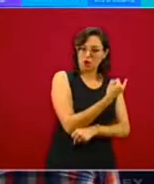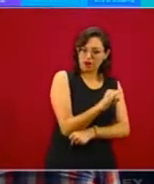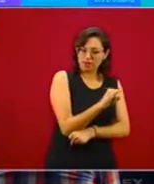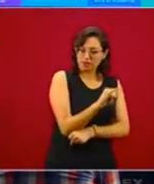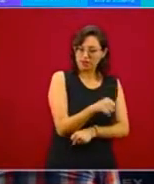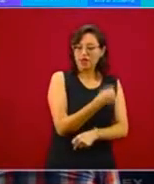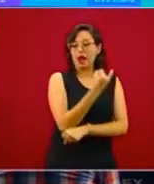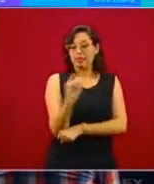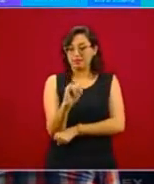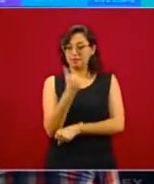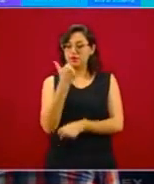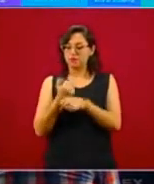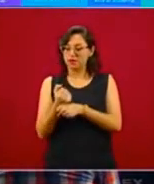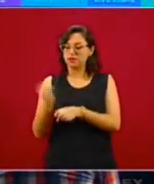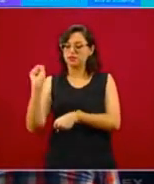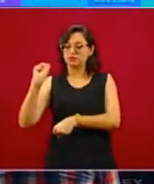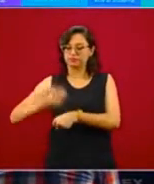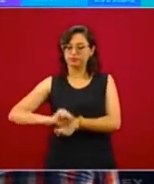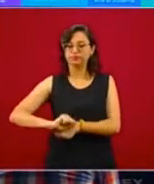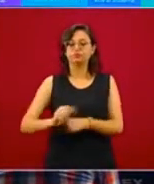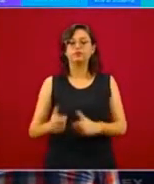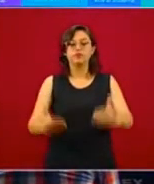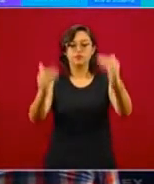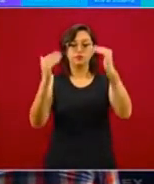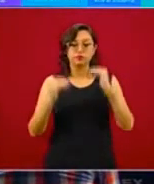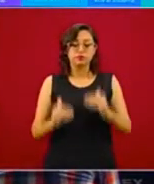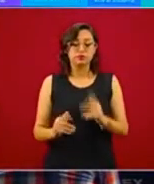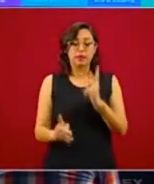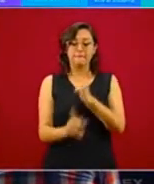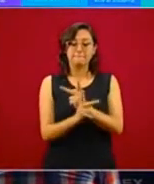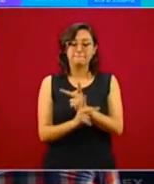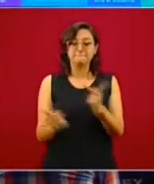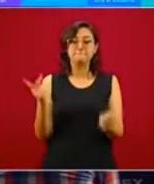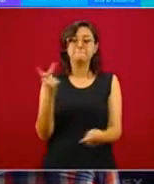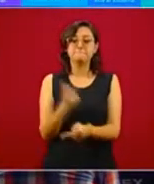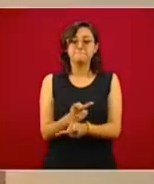basic education. In the middle high